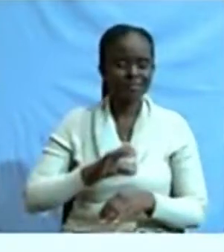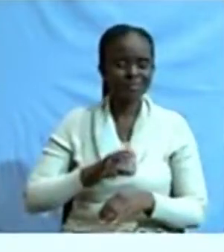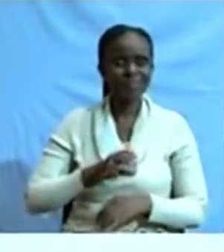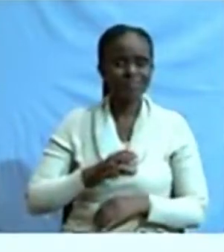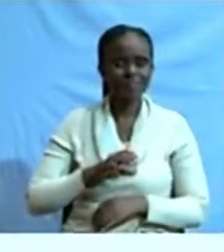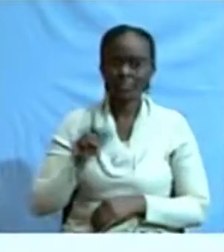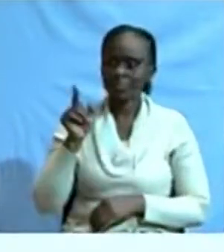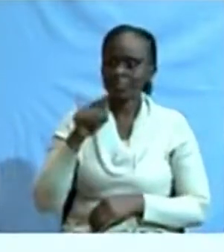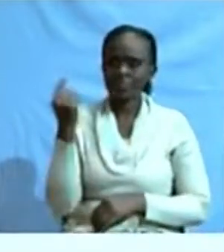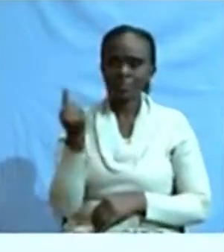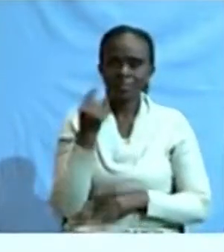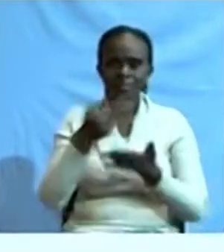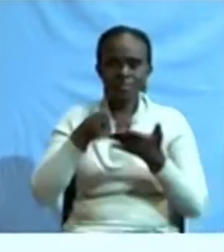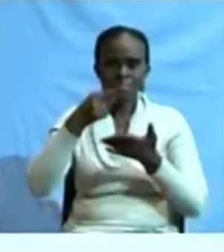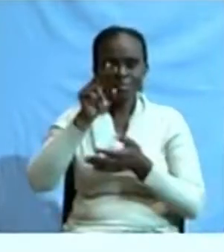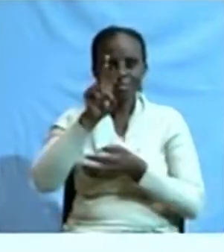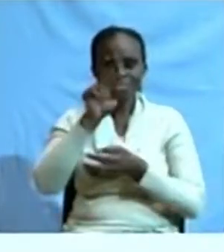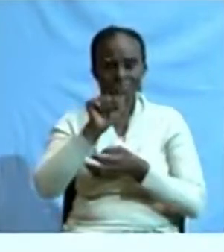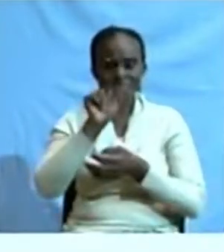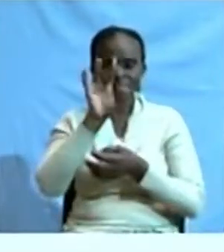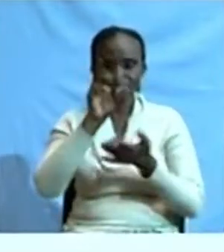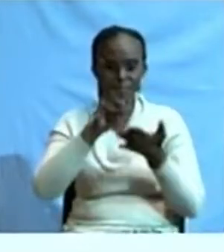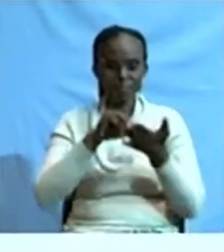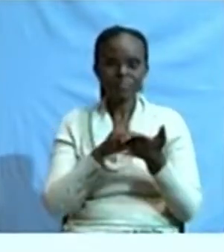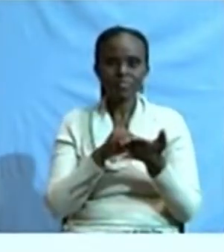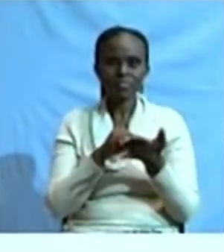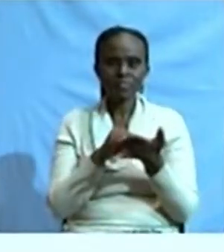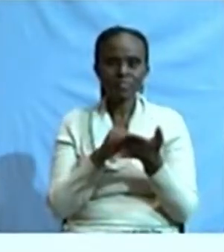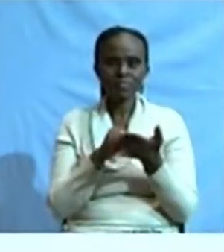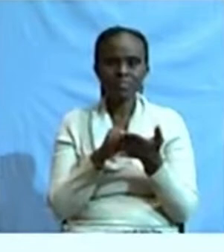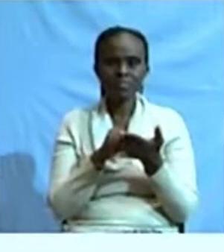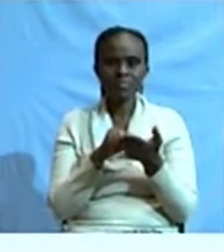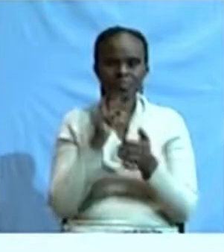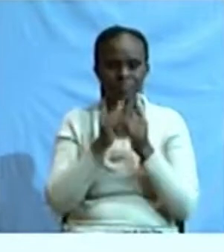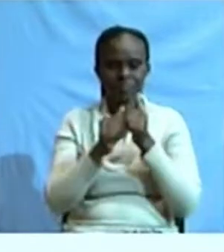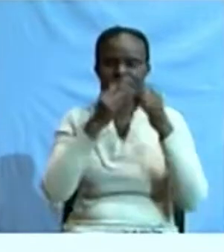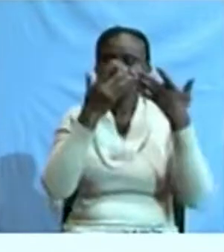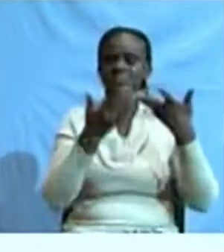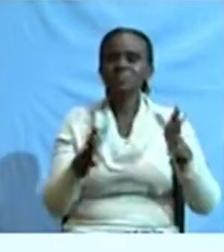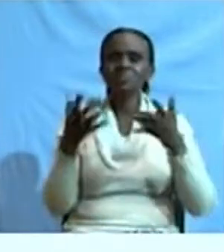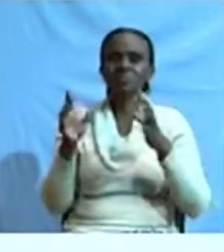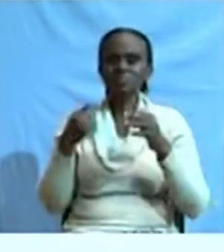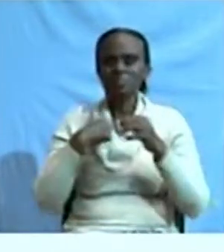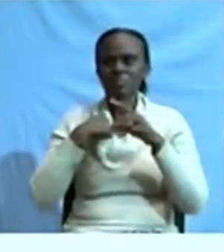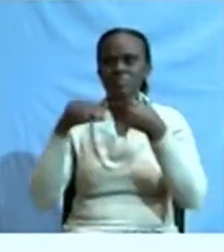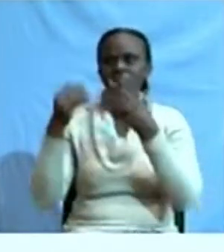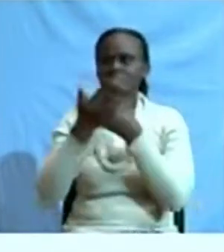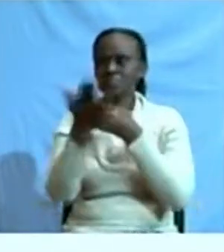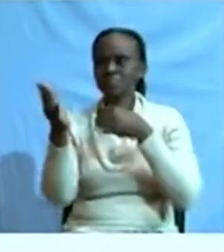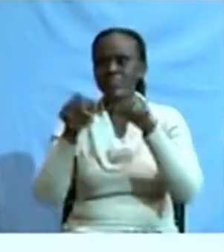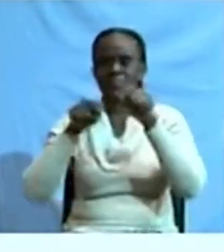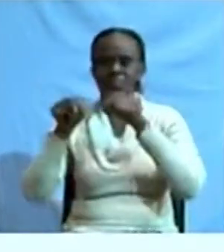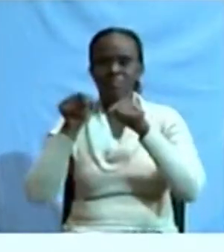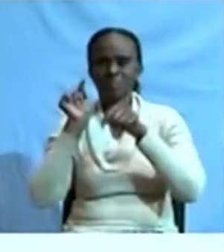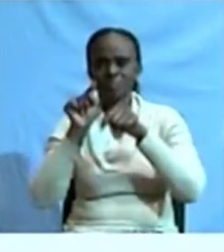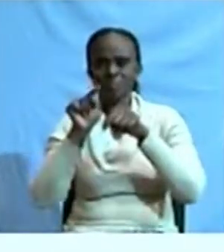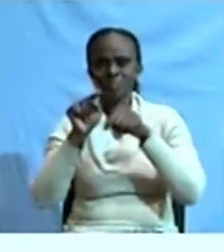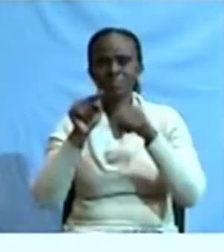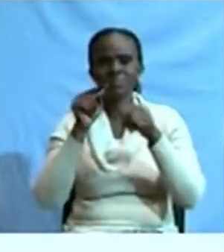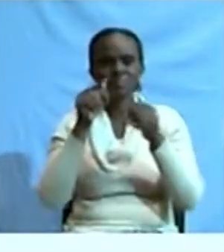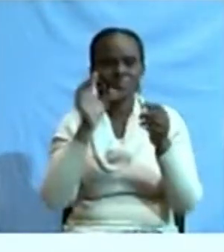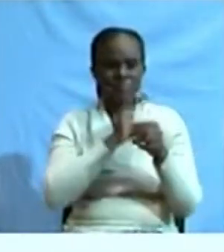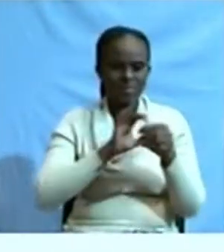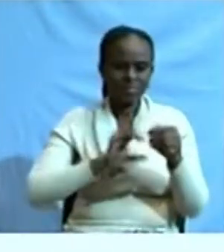You are only raising 2.8 million, which are losses, and I give you to run that company 11